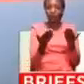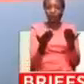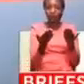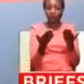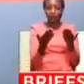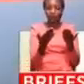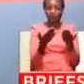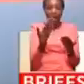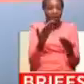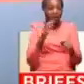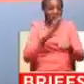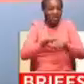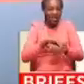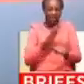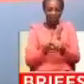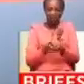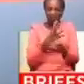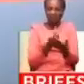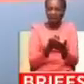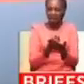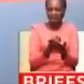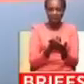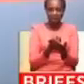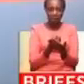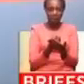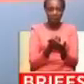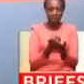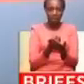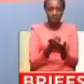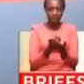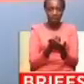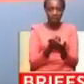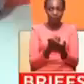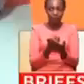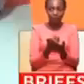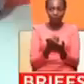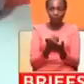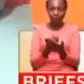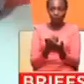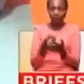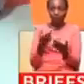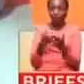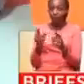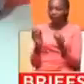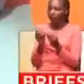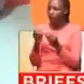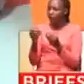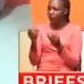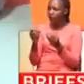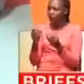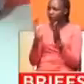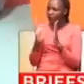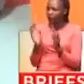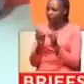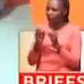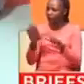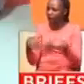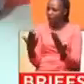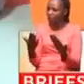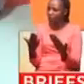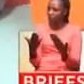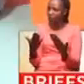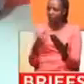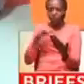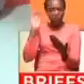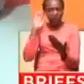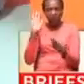a millionaire and whatever. So I listened to what she had to say. But who was she in your life so that you reached to the point where you're listening to her and taking